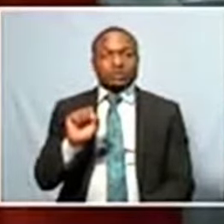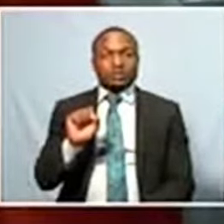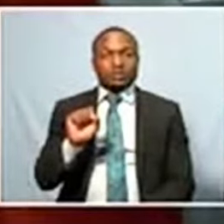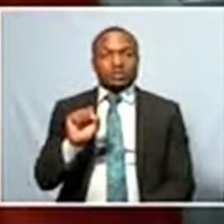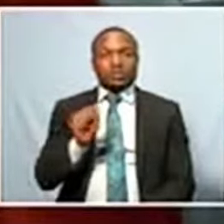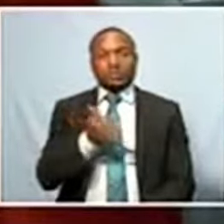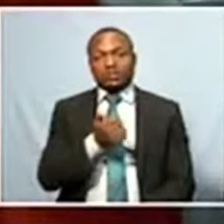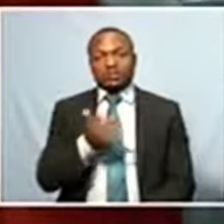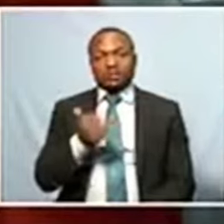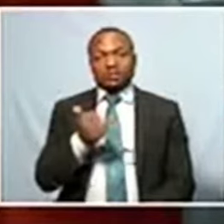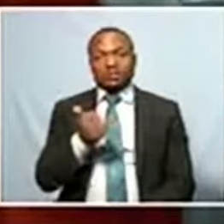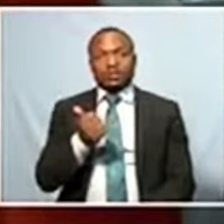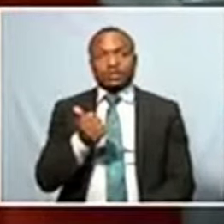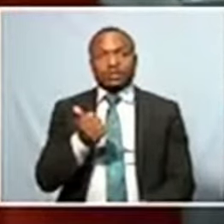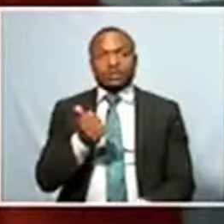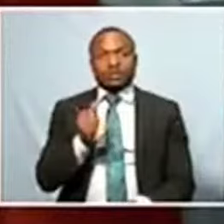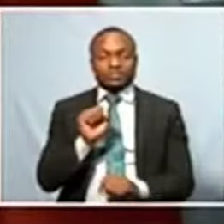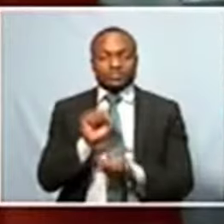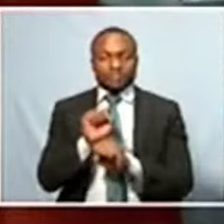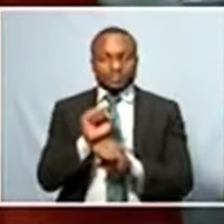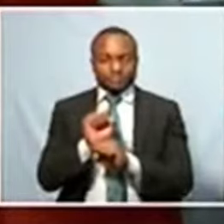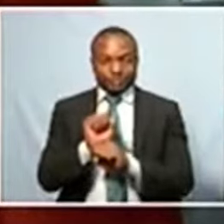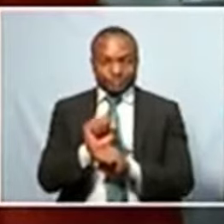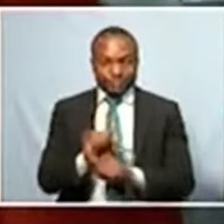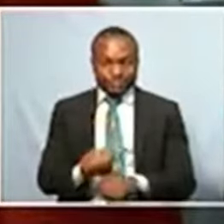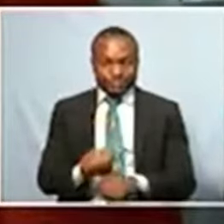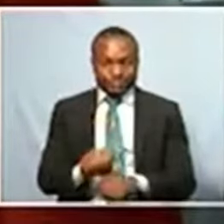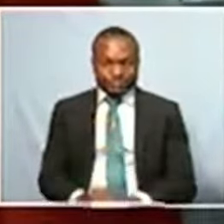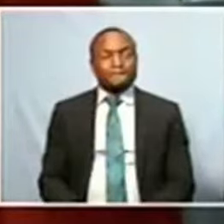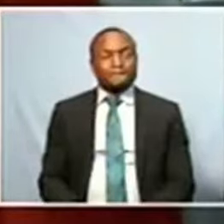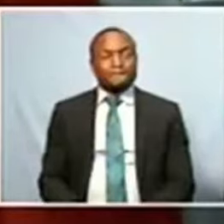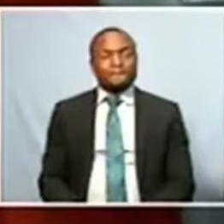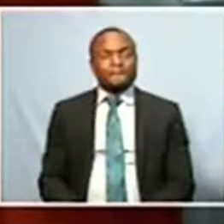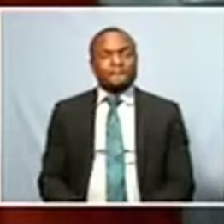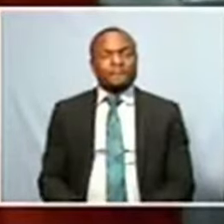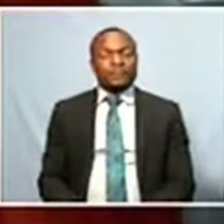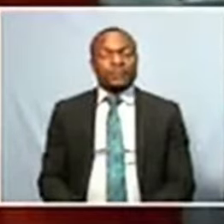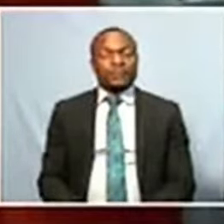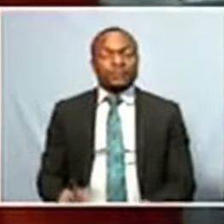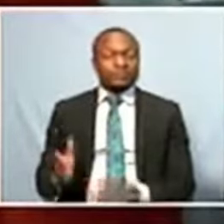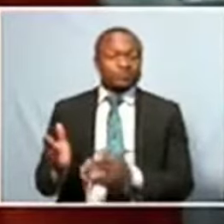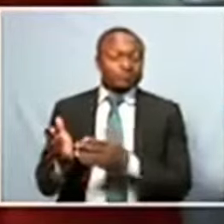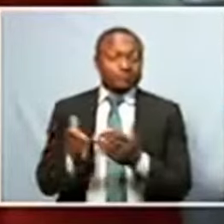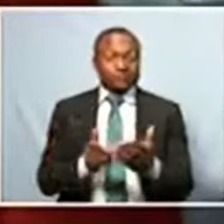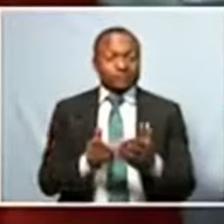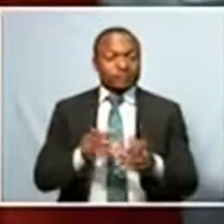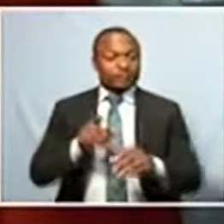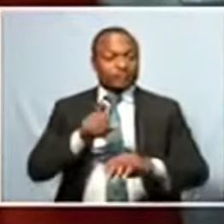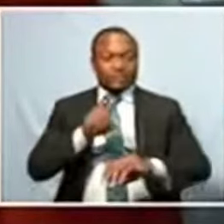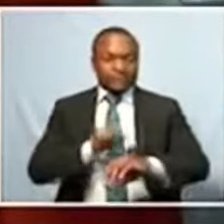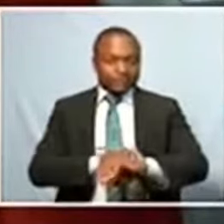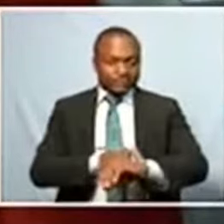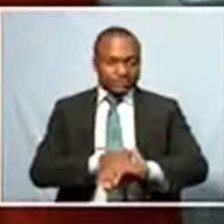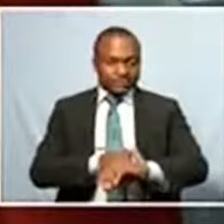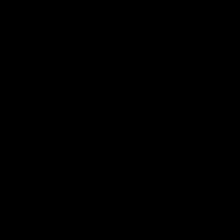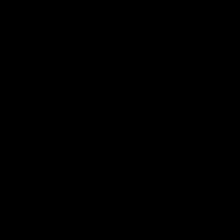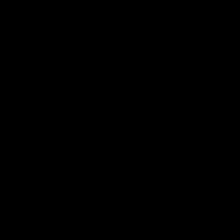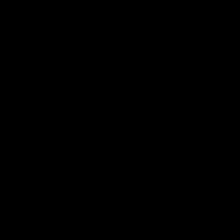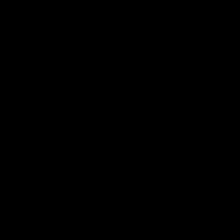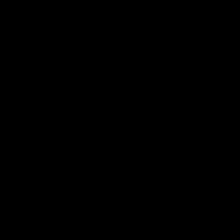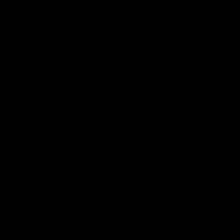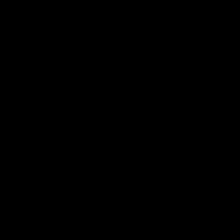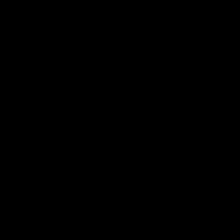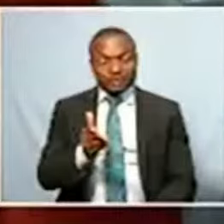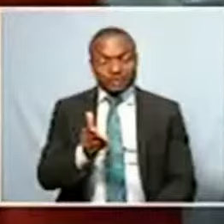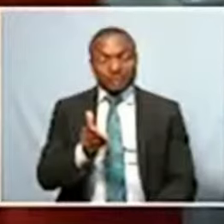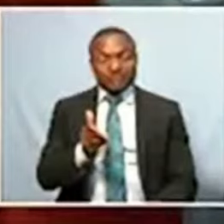other functions. It is coming at a time when the